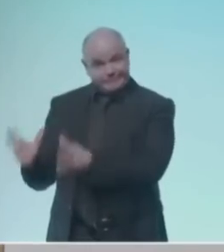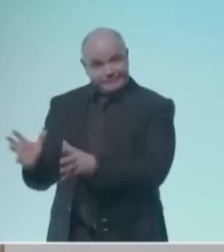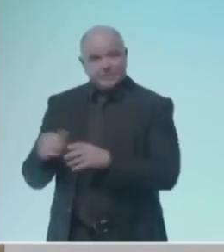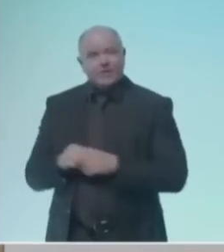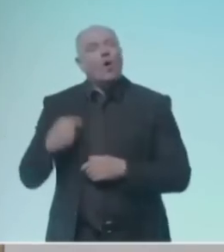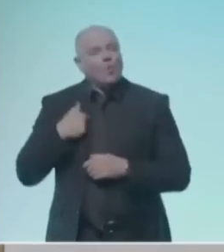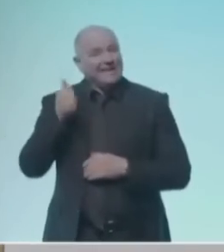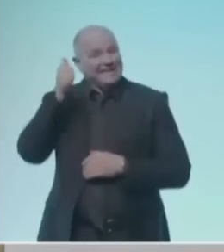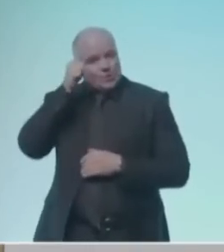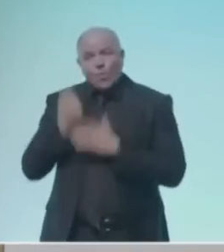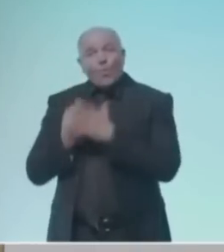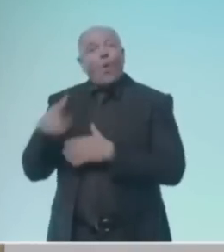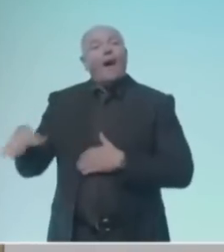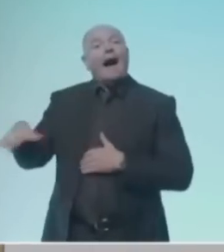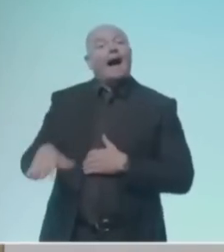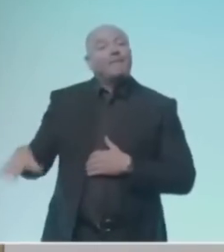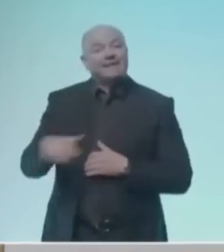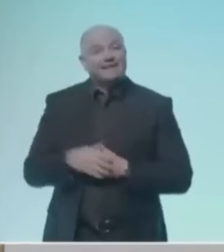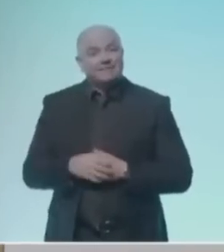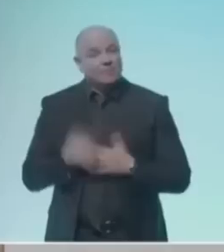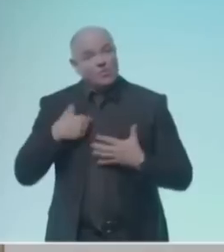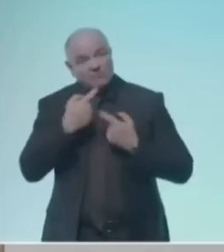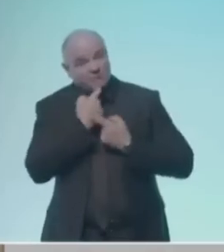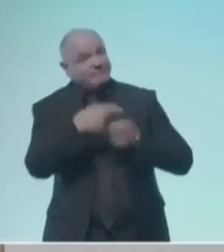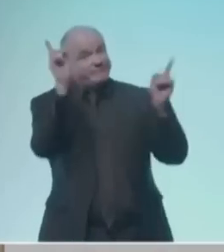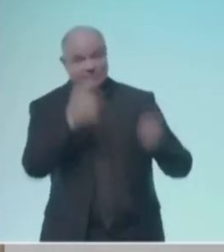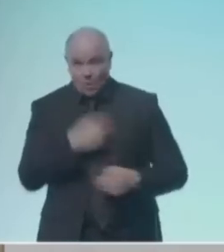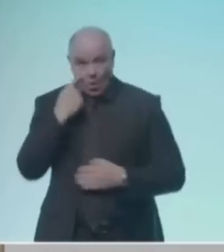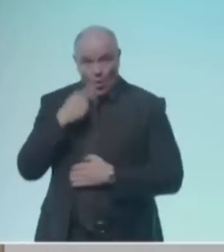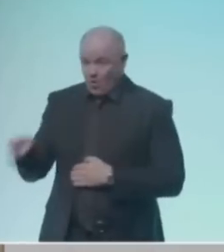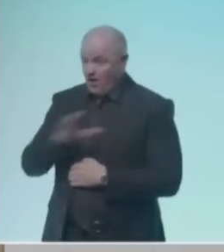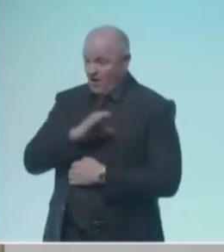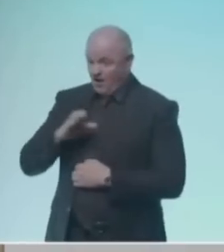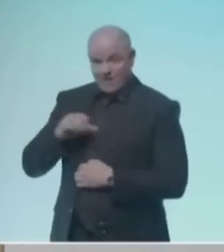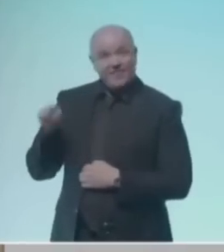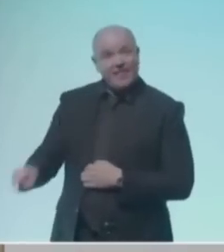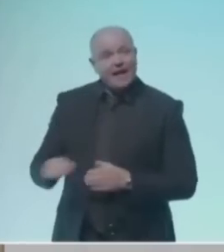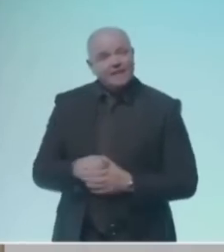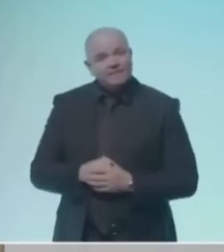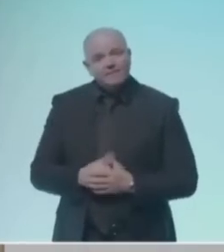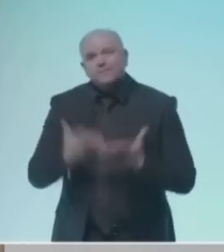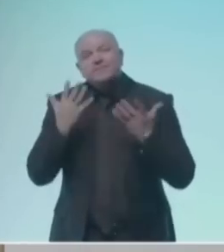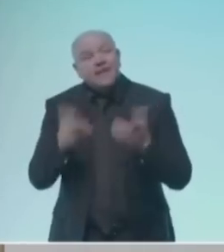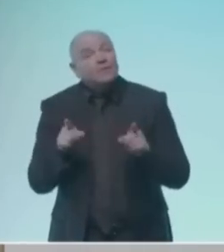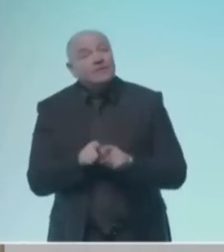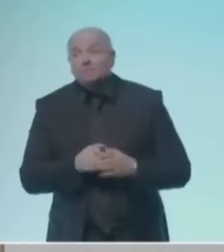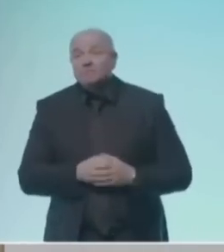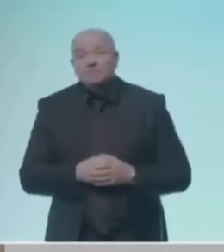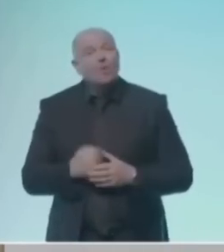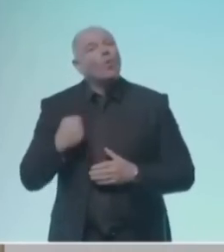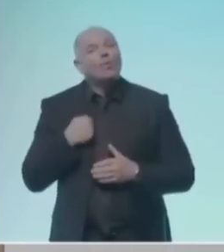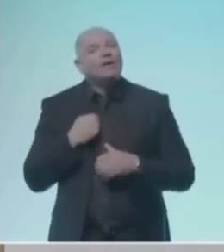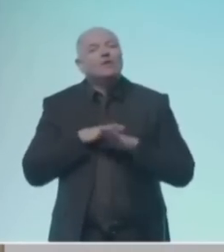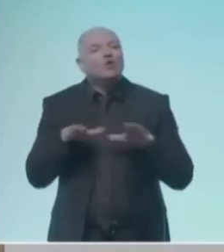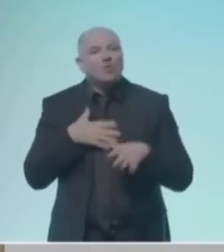were doing. Today, with cyber threats, you will increasingly see us say what we are seeing. We